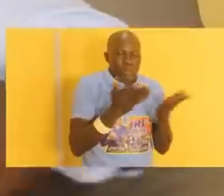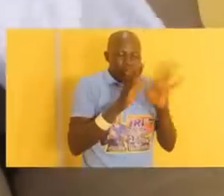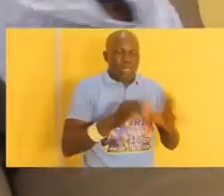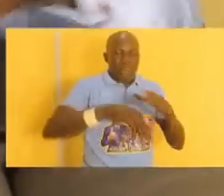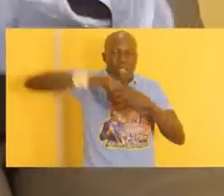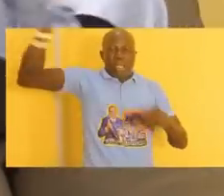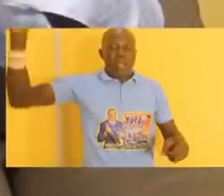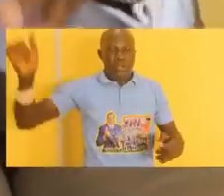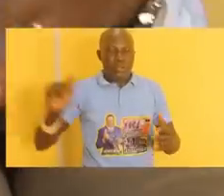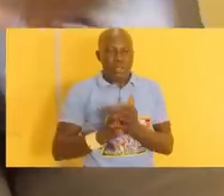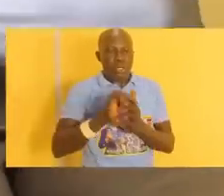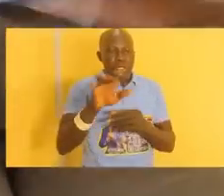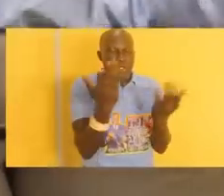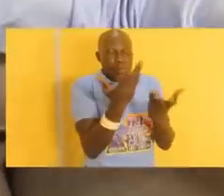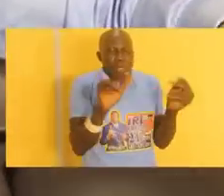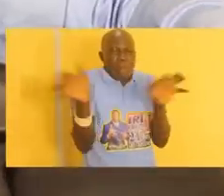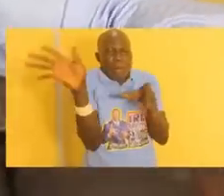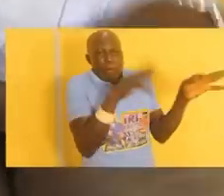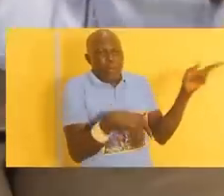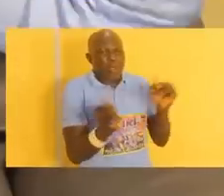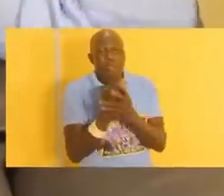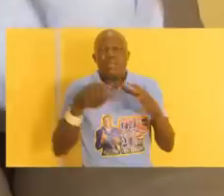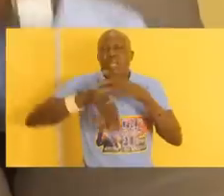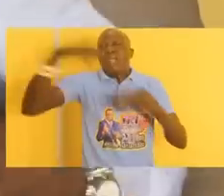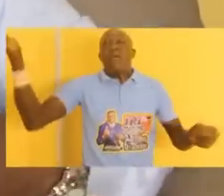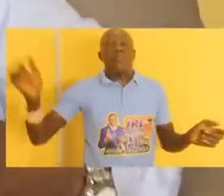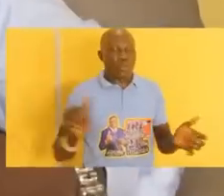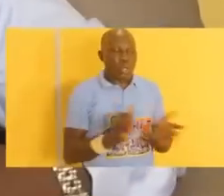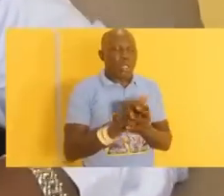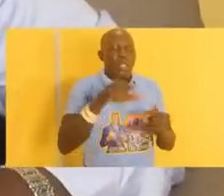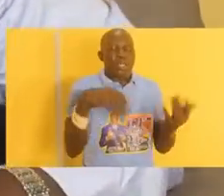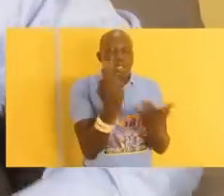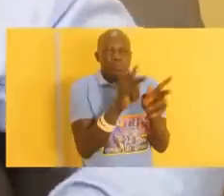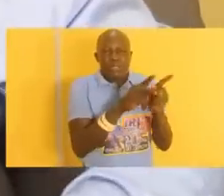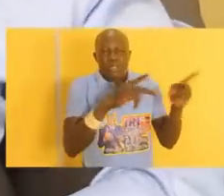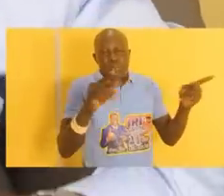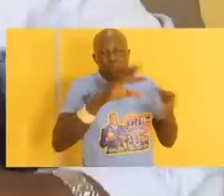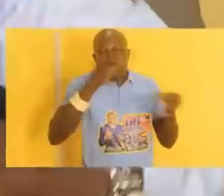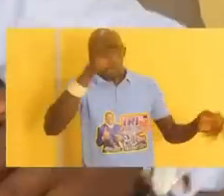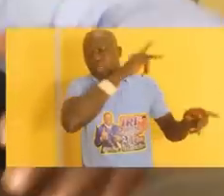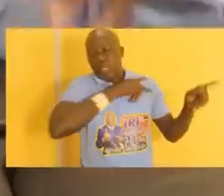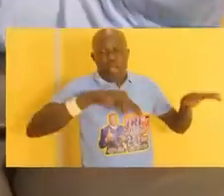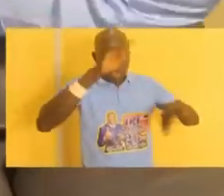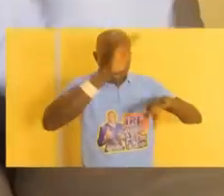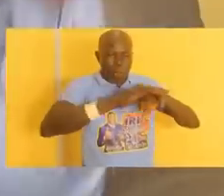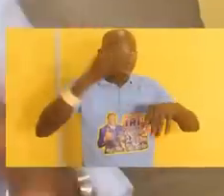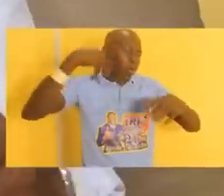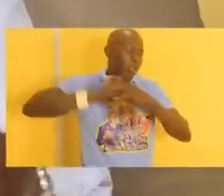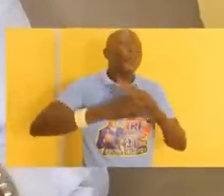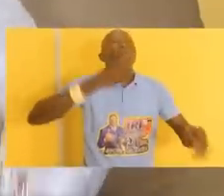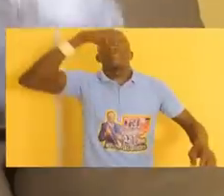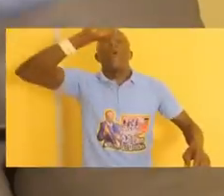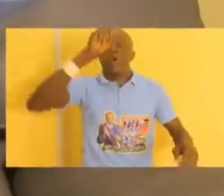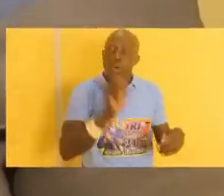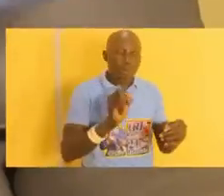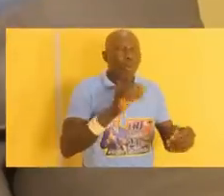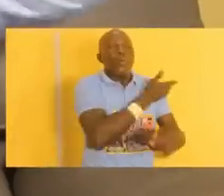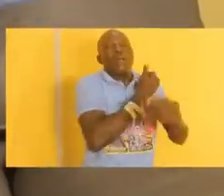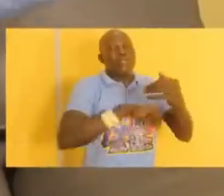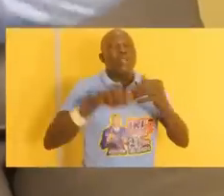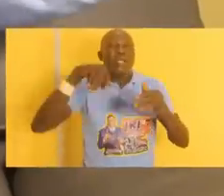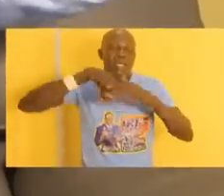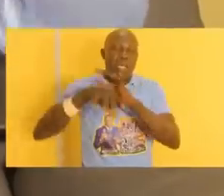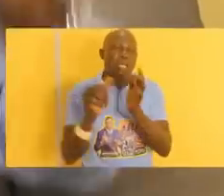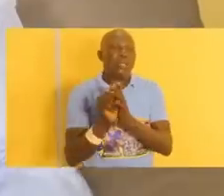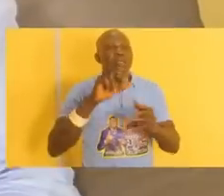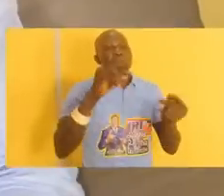spirit of slavery came out. The spirit of vagabond came out. The spirit of king should come upon him. The spirit that give command